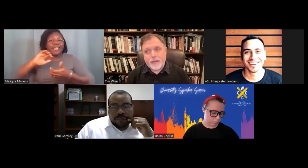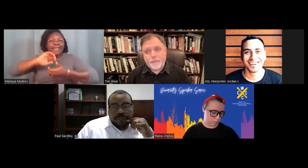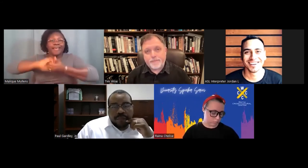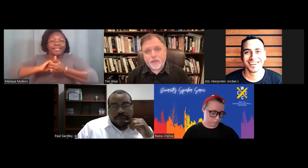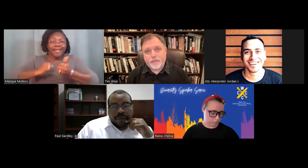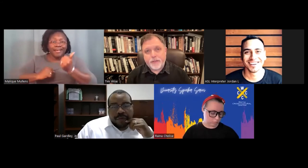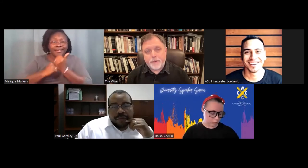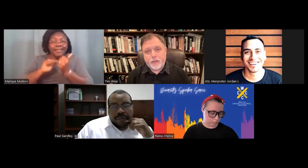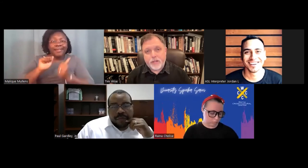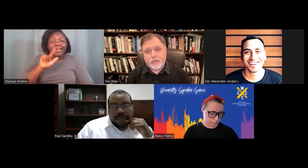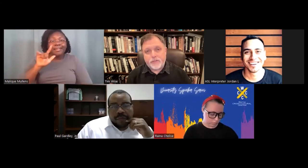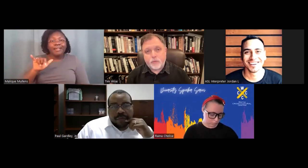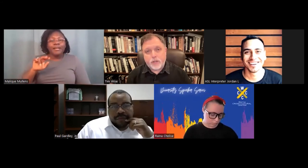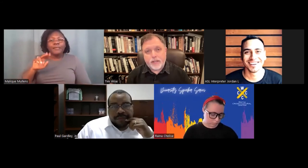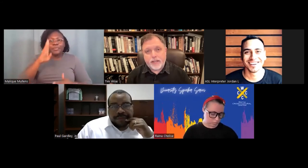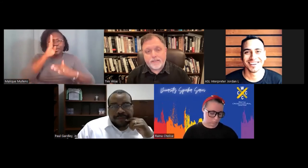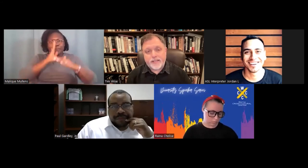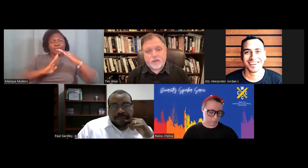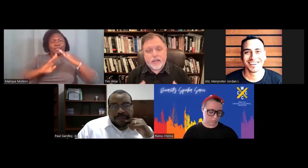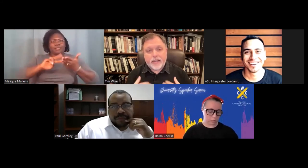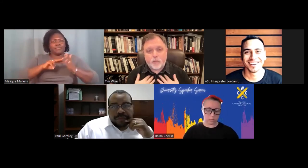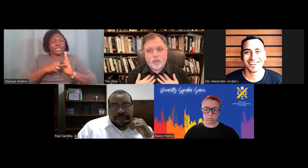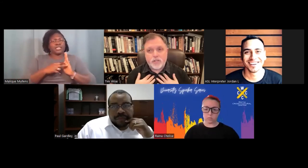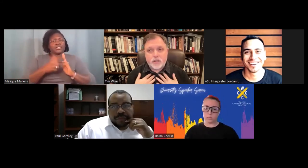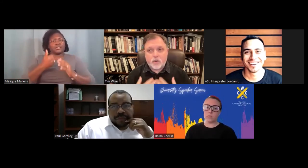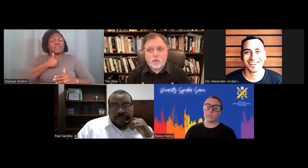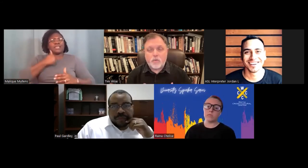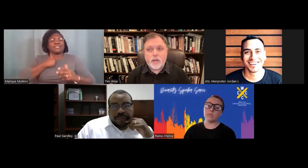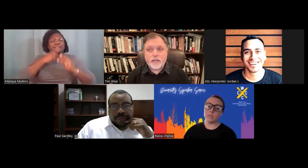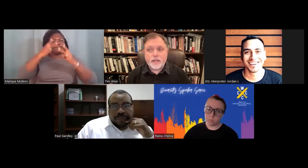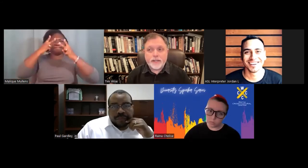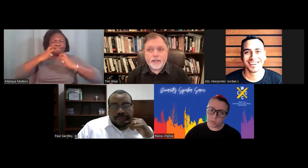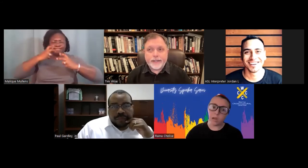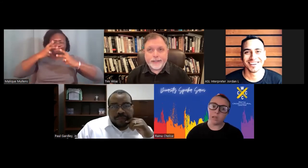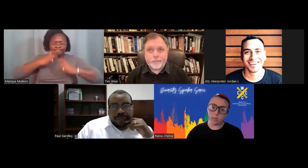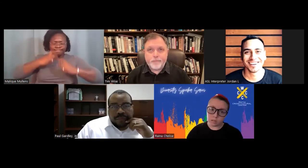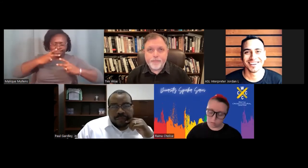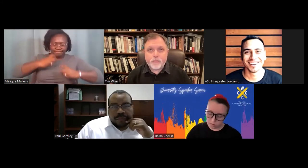I mean the ability to really interrogate one's own